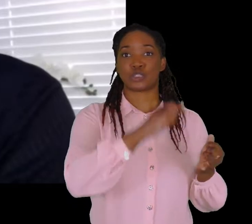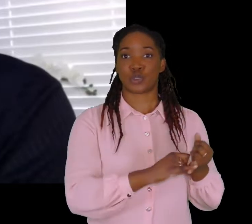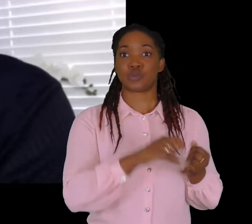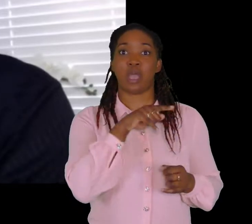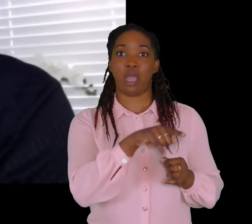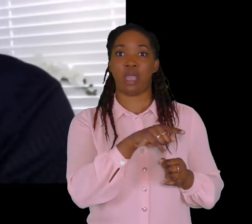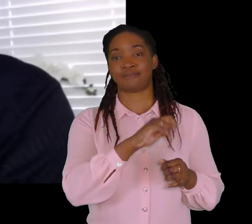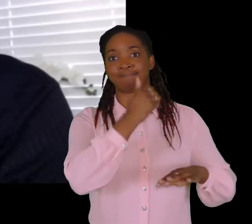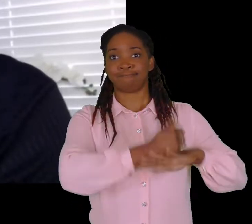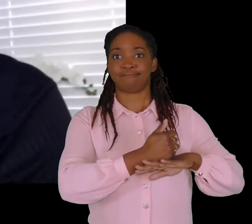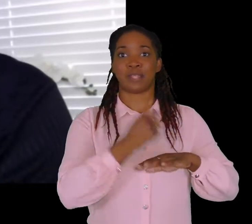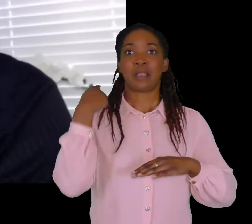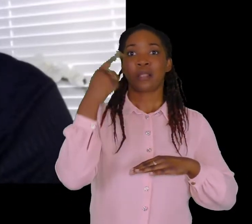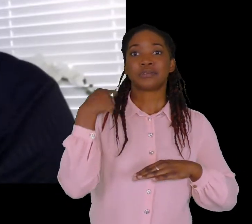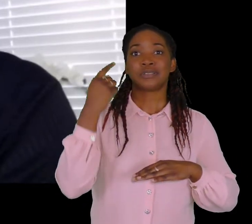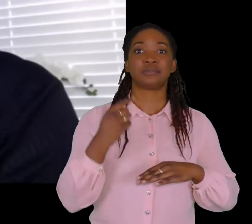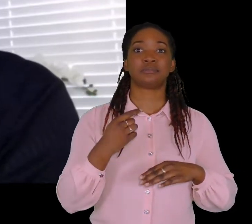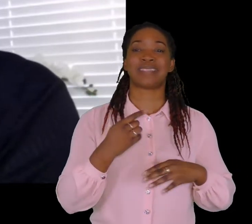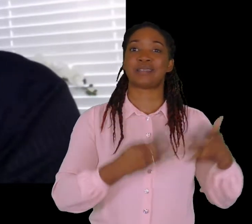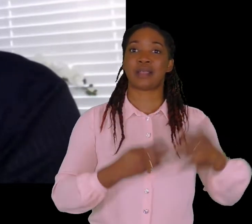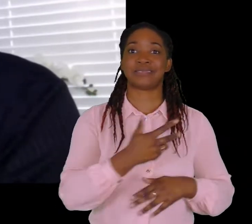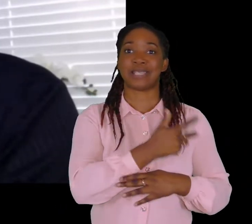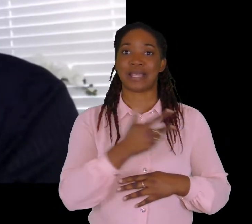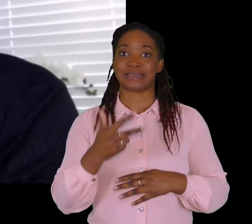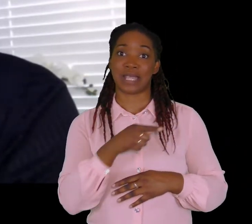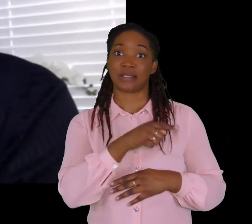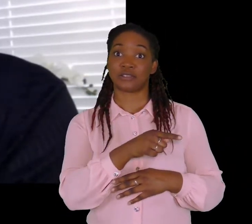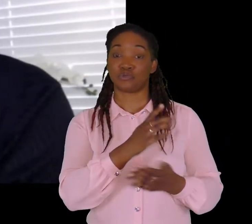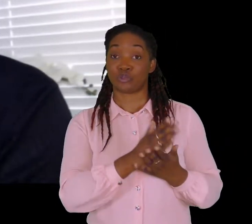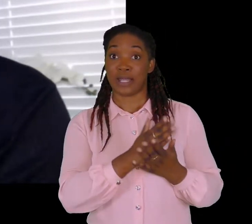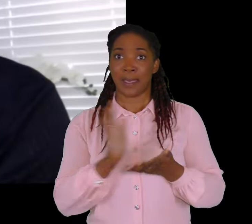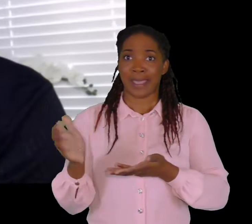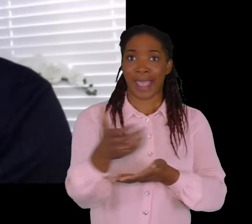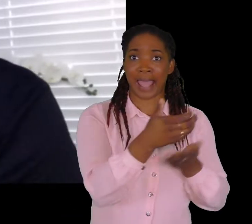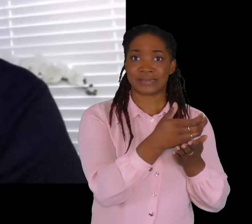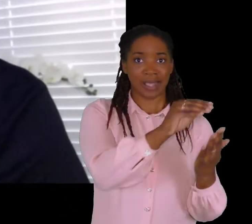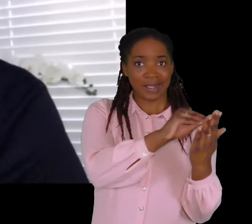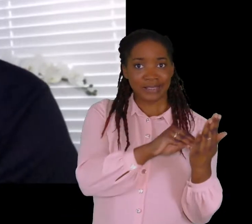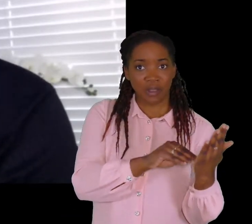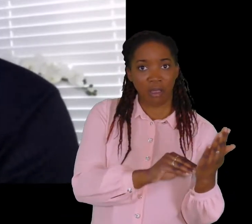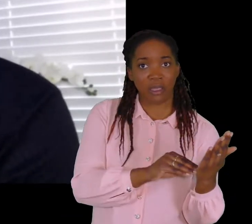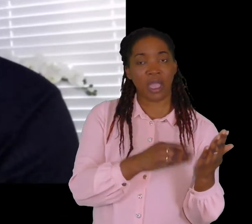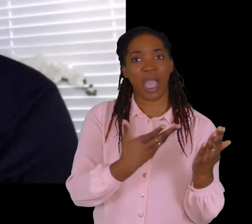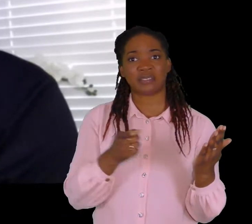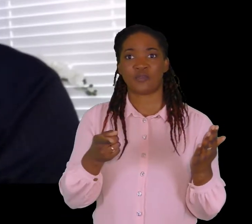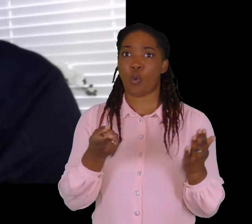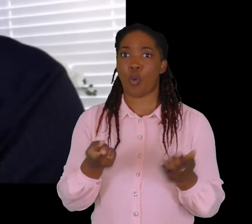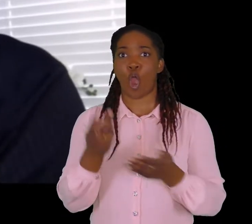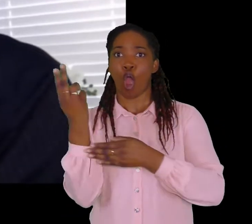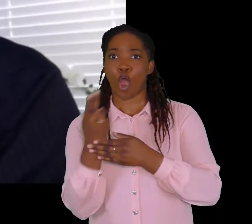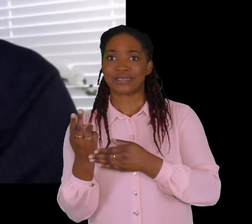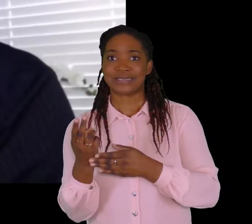Resource Unit in London in 1988. A 15-year engagement prefixed by collecting, cataloging, and maintaining an artist and